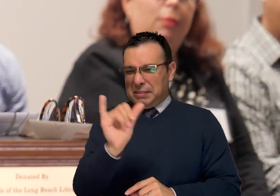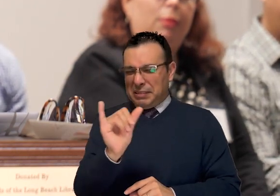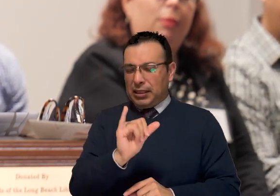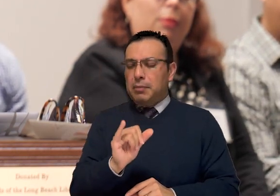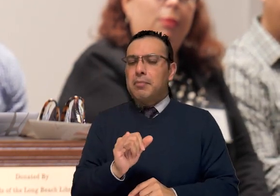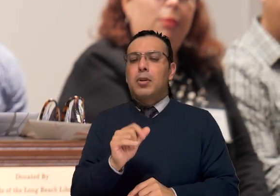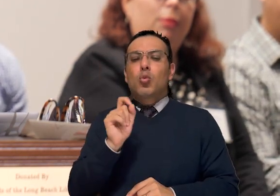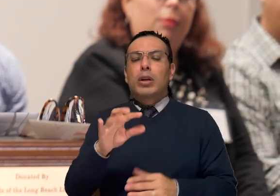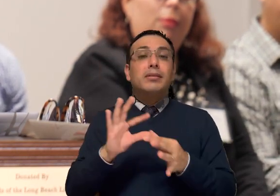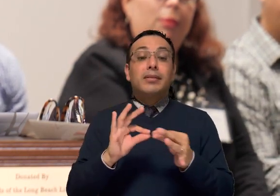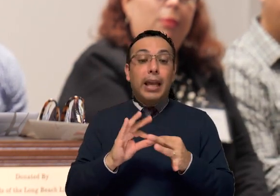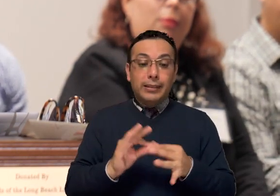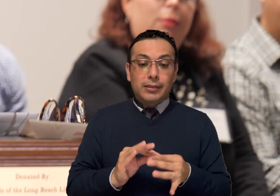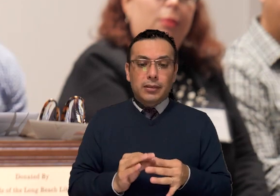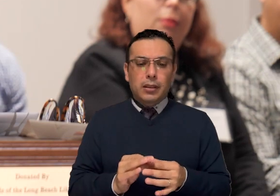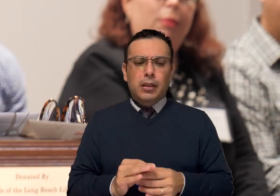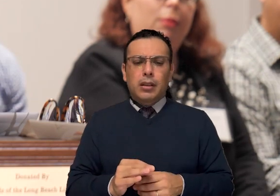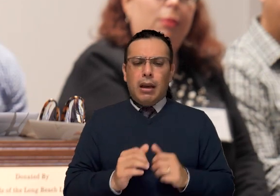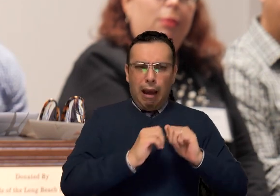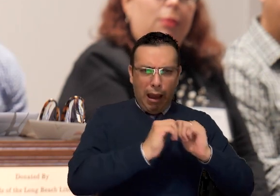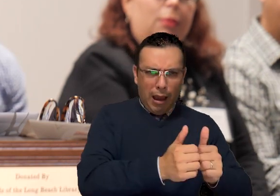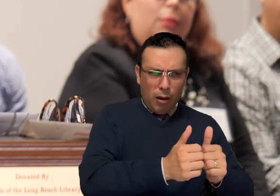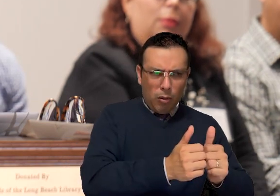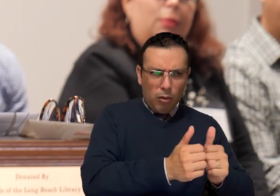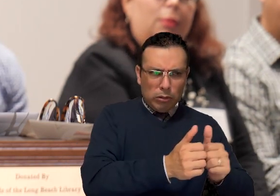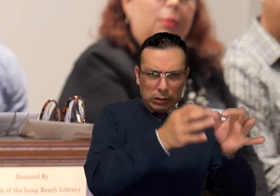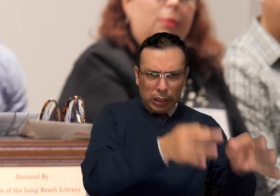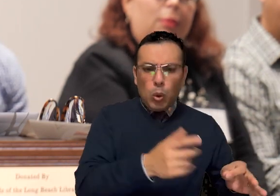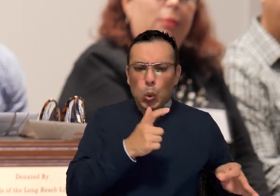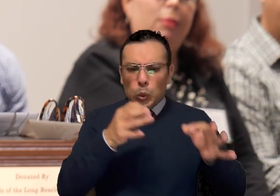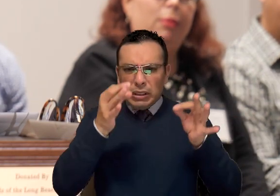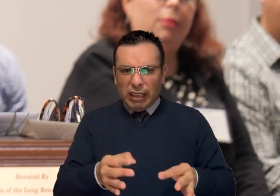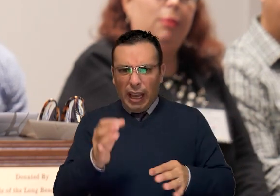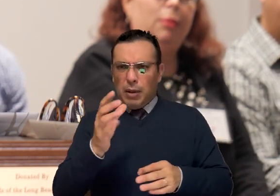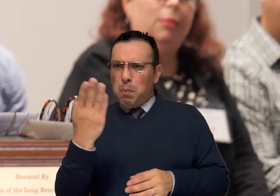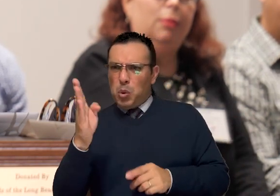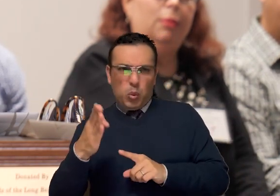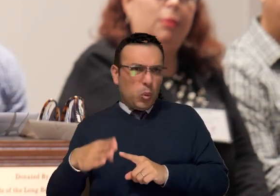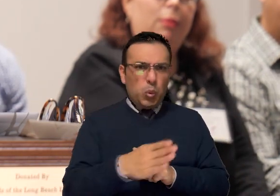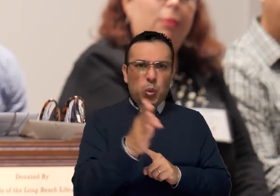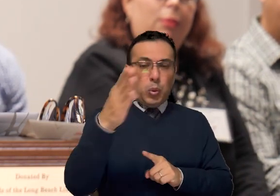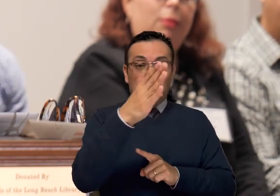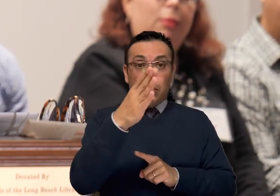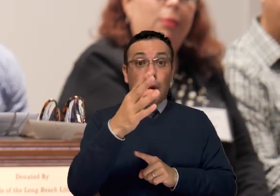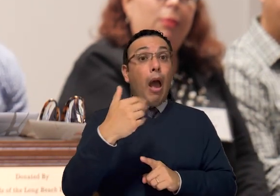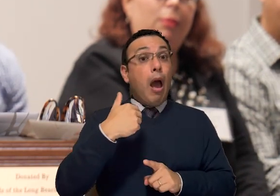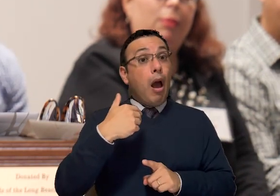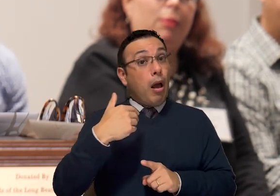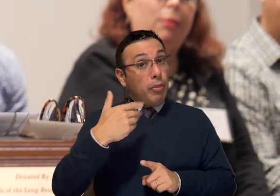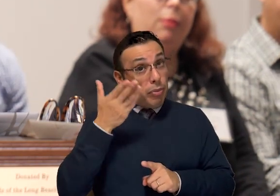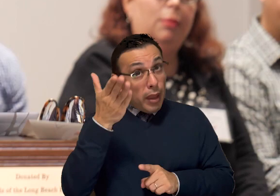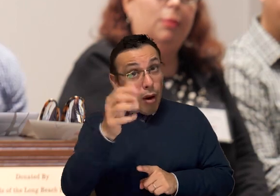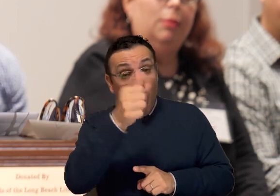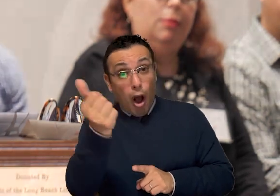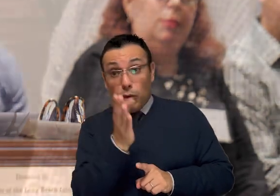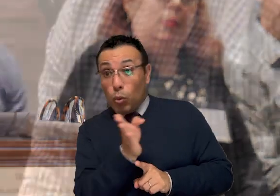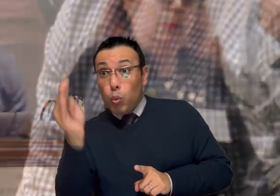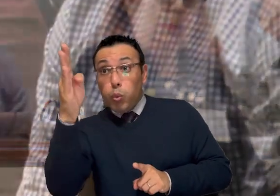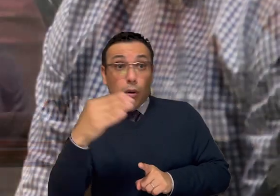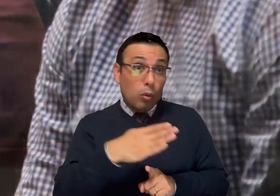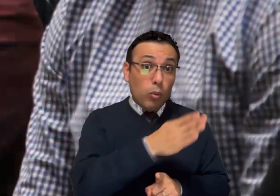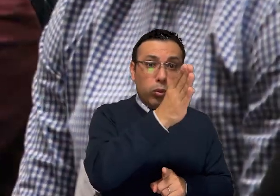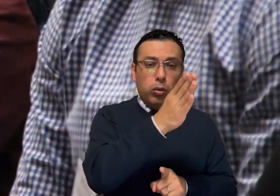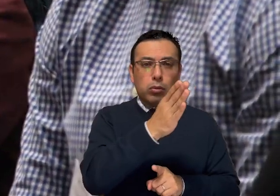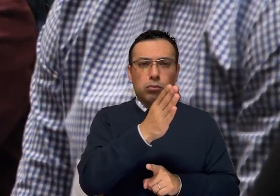the proposed route? Is there an alternative route, and why on each? So we do have a couple of